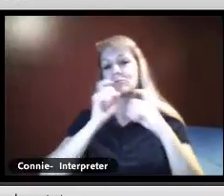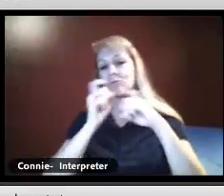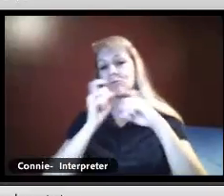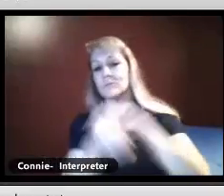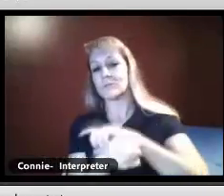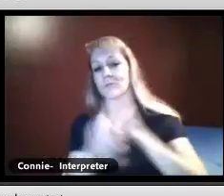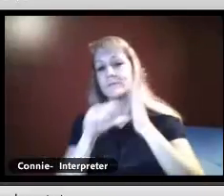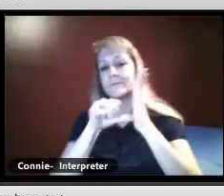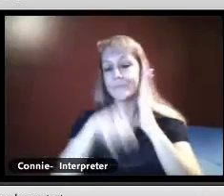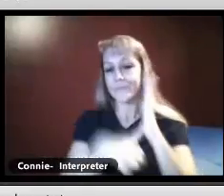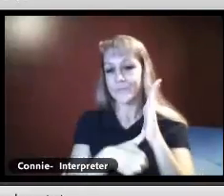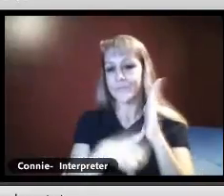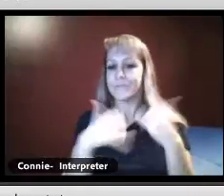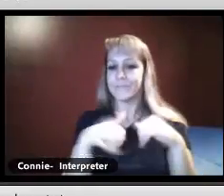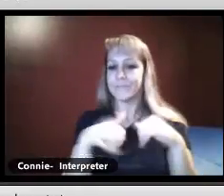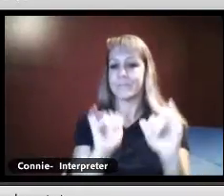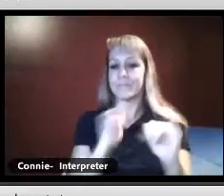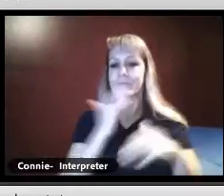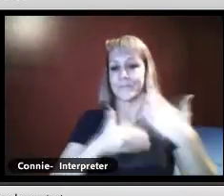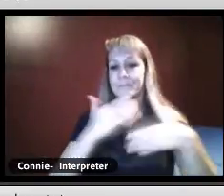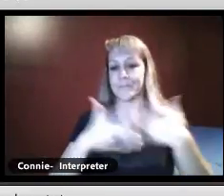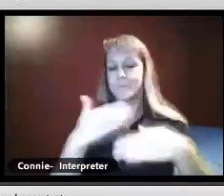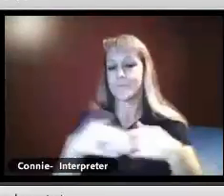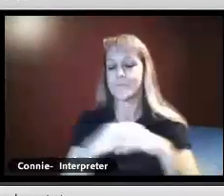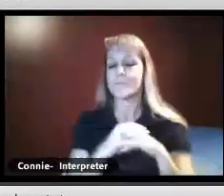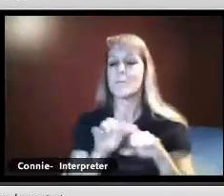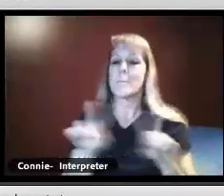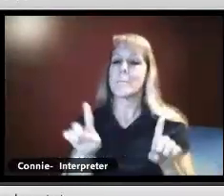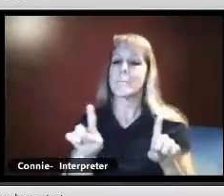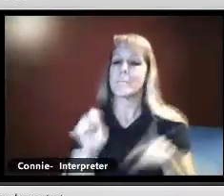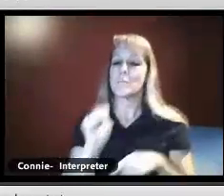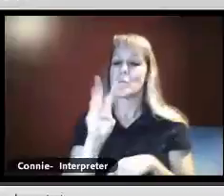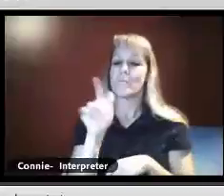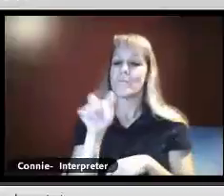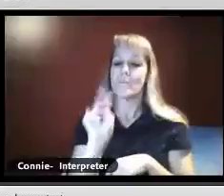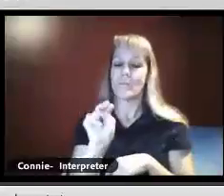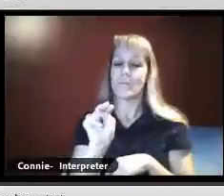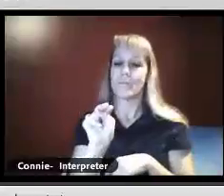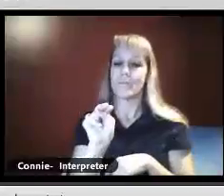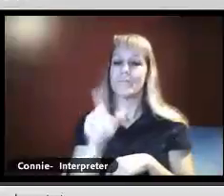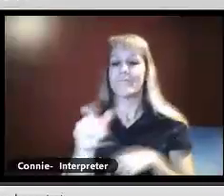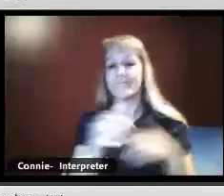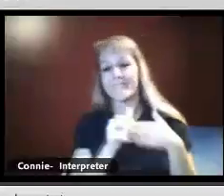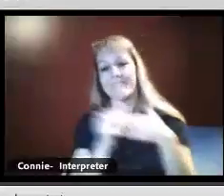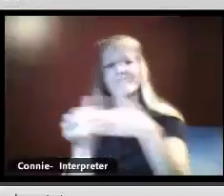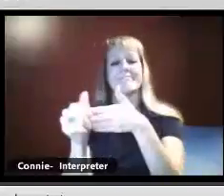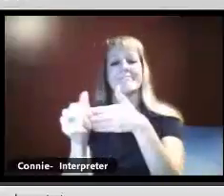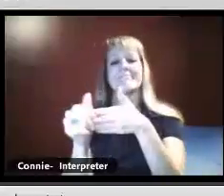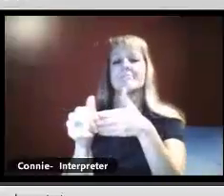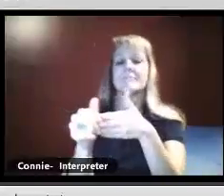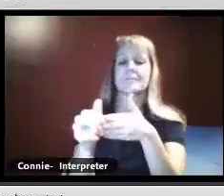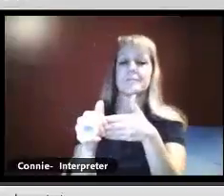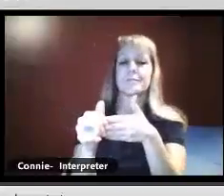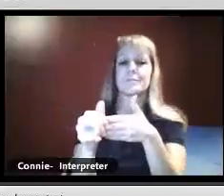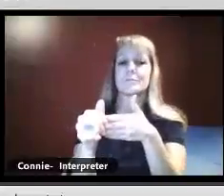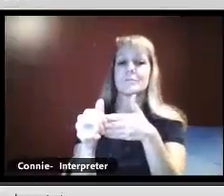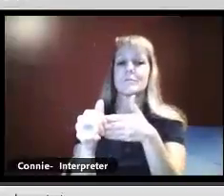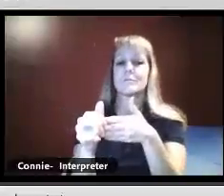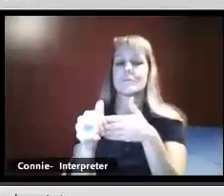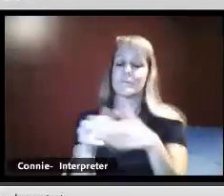emphasis that is still in process, but SWFLN, as usual, is very